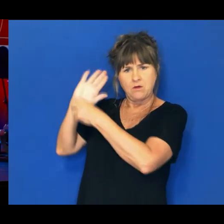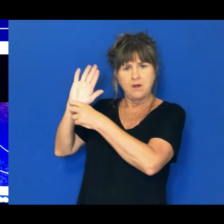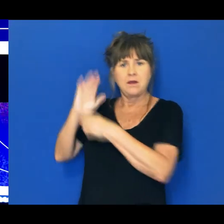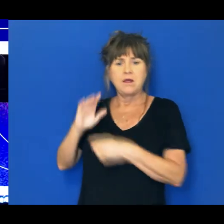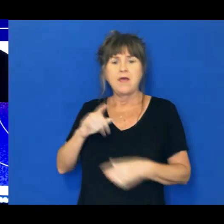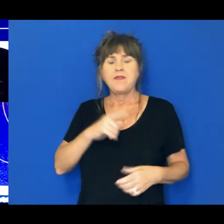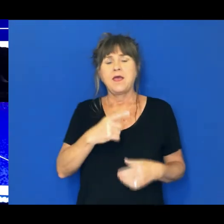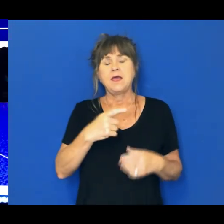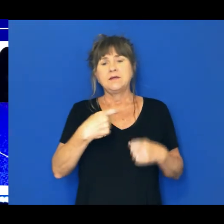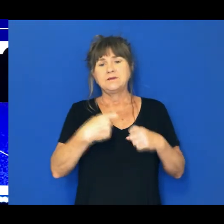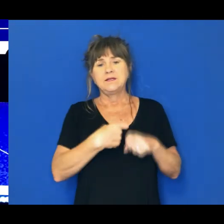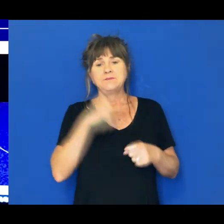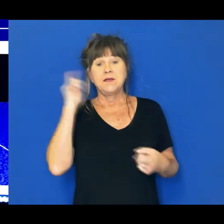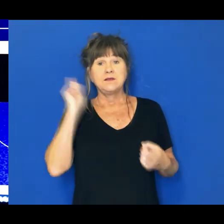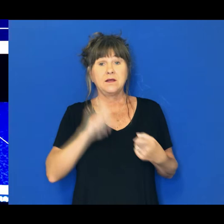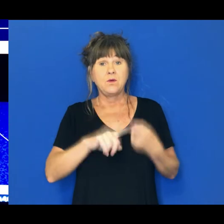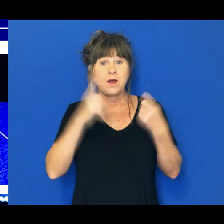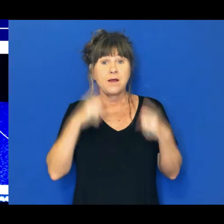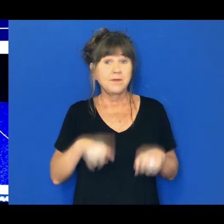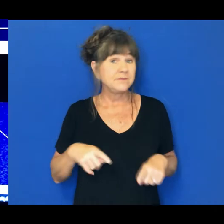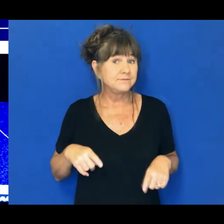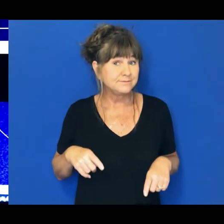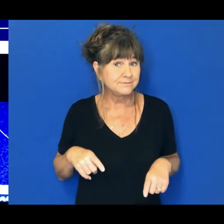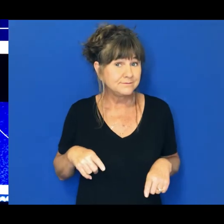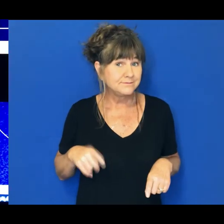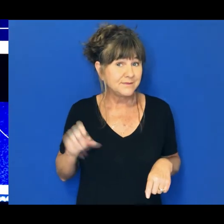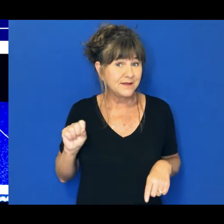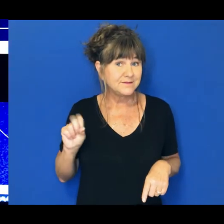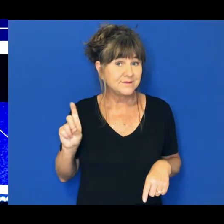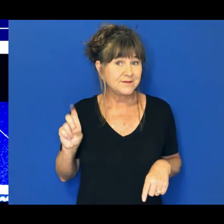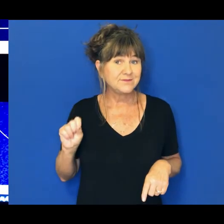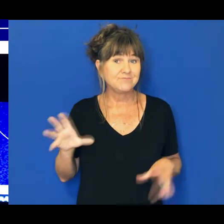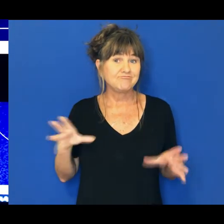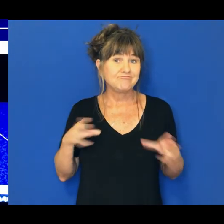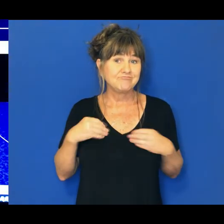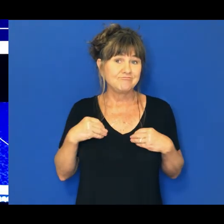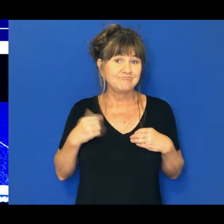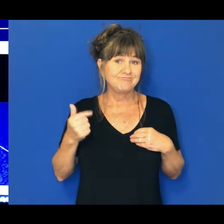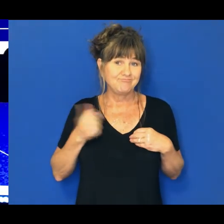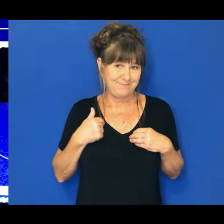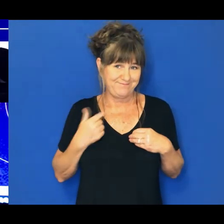time until, come on somebody, you know I got accepted.